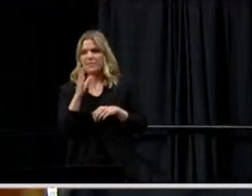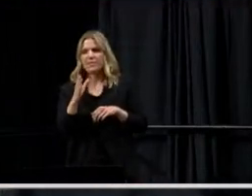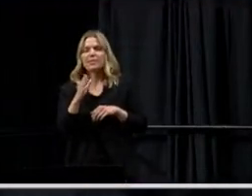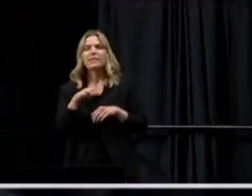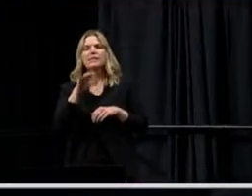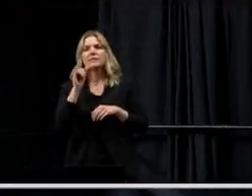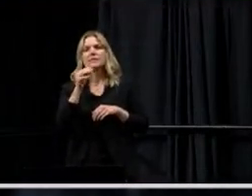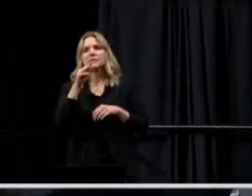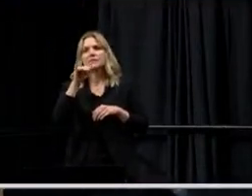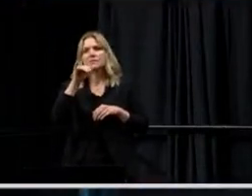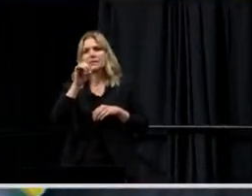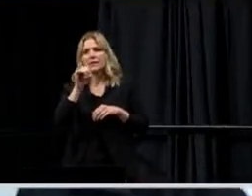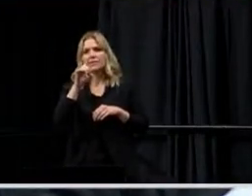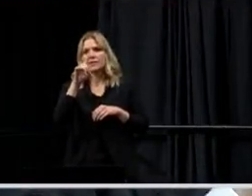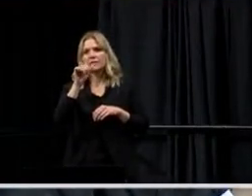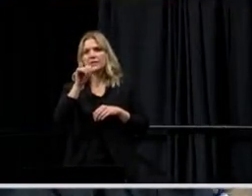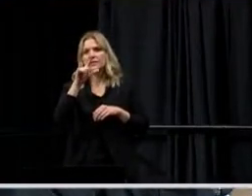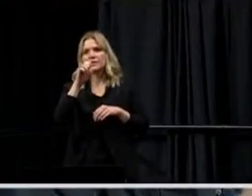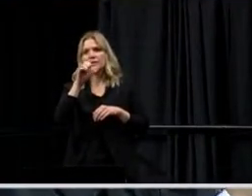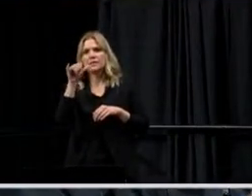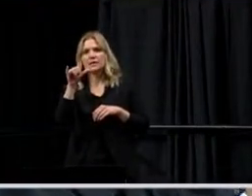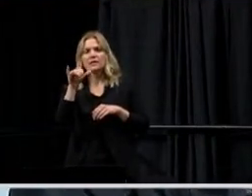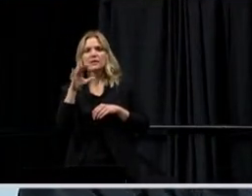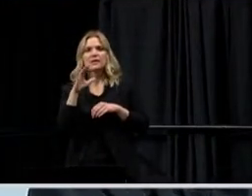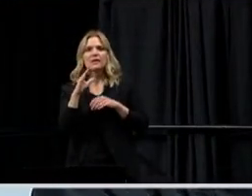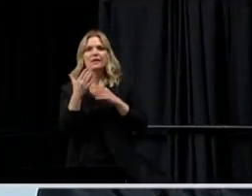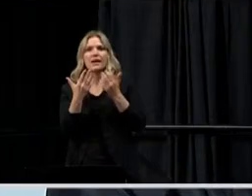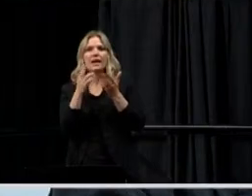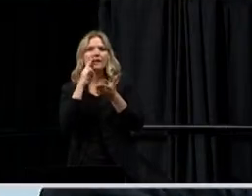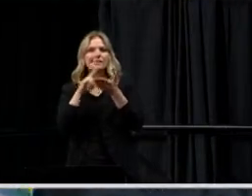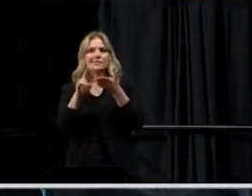Mrs. Jamie Daly, Administrative Dean.